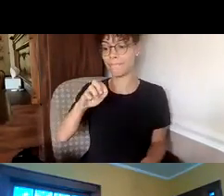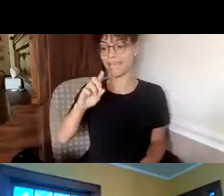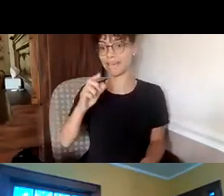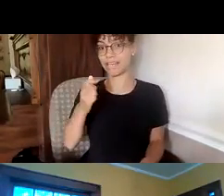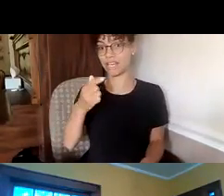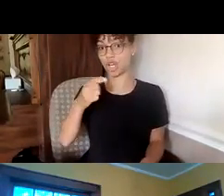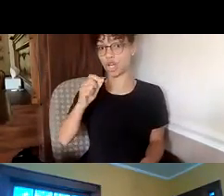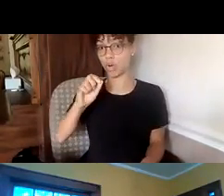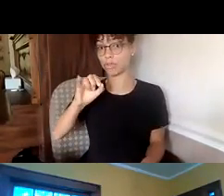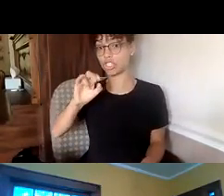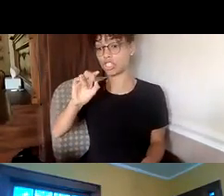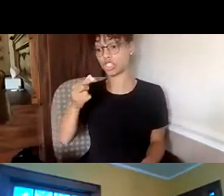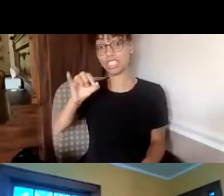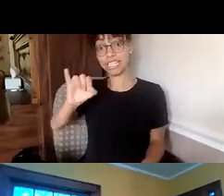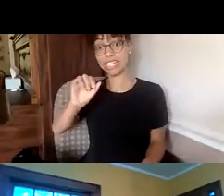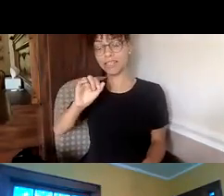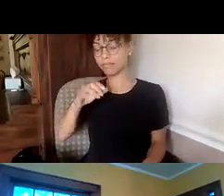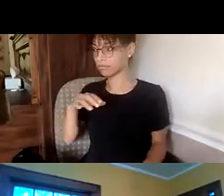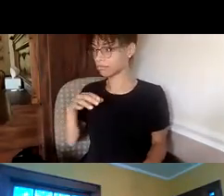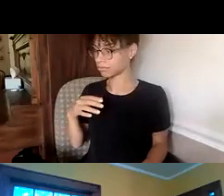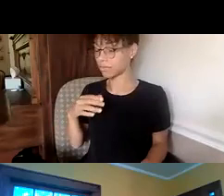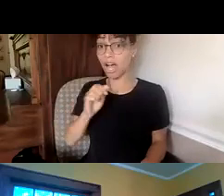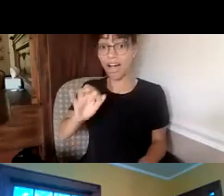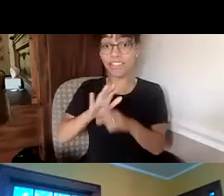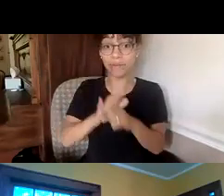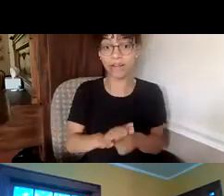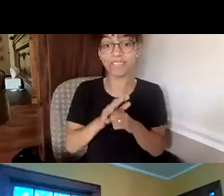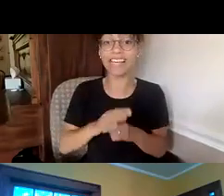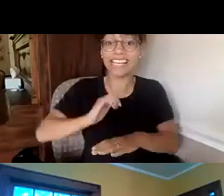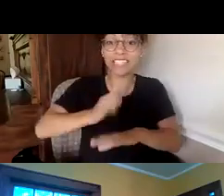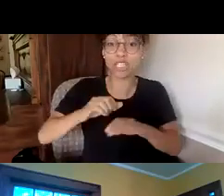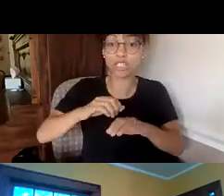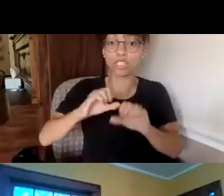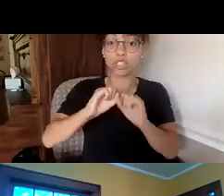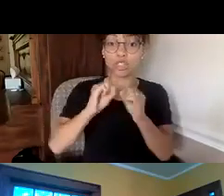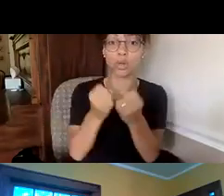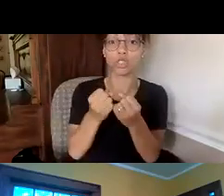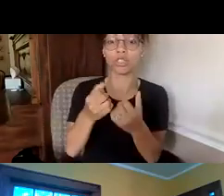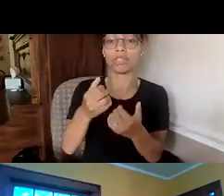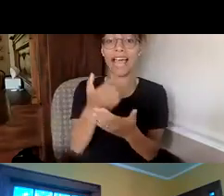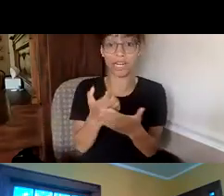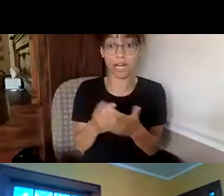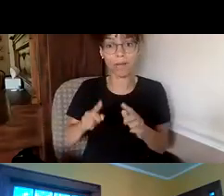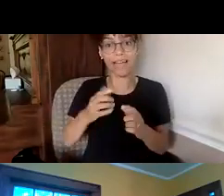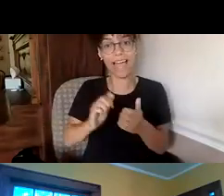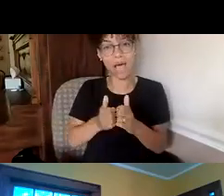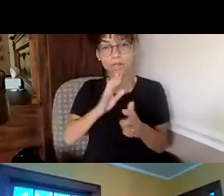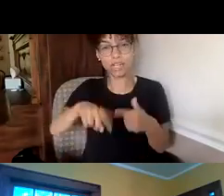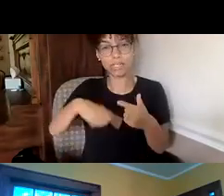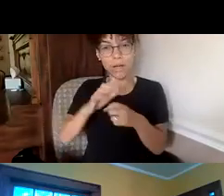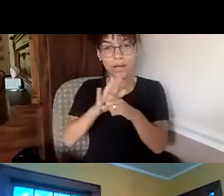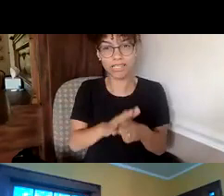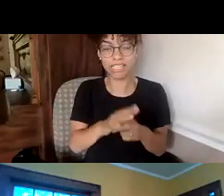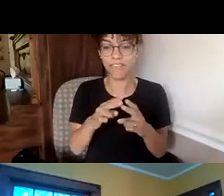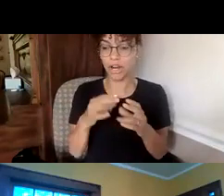center socioeconomics kind of in the way that he talks about oppression, but I think that how he talks about oppression can be very instructive for how we